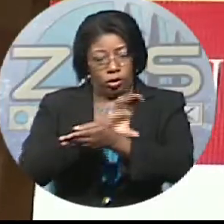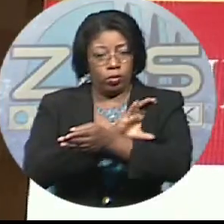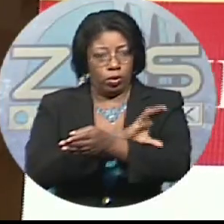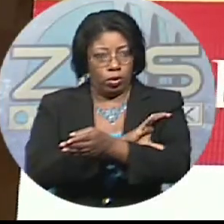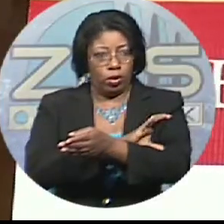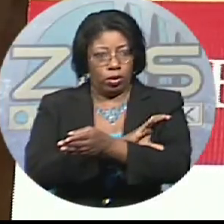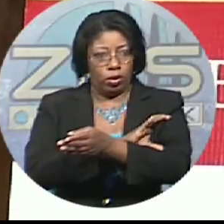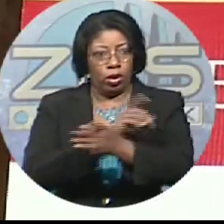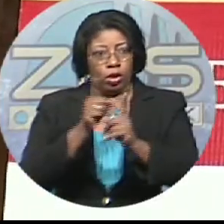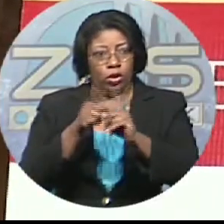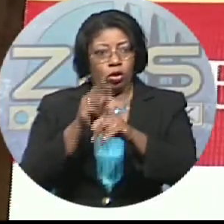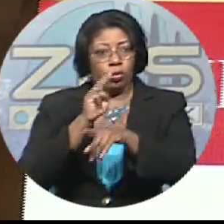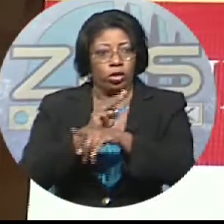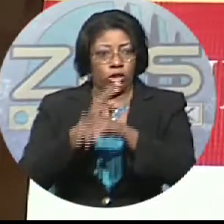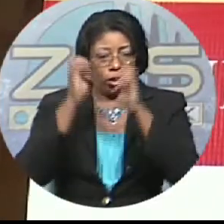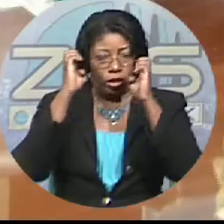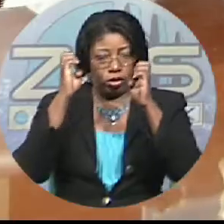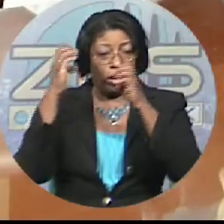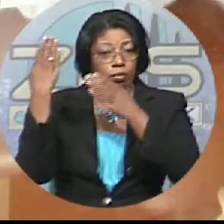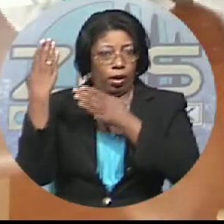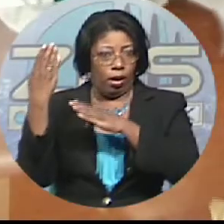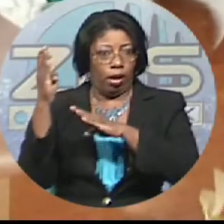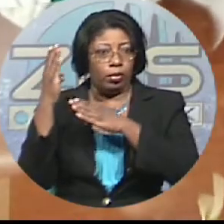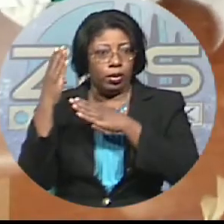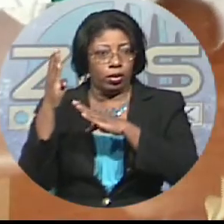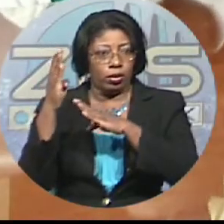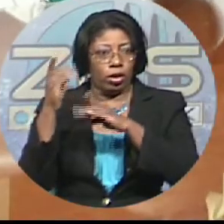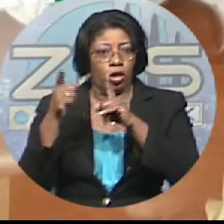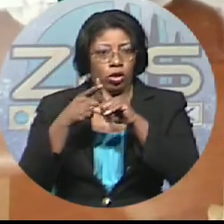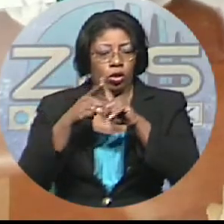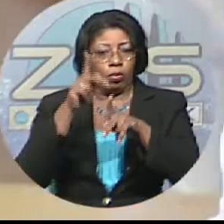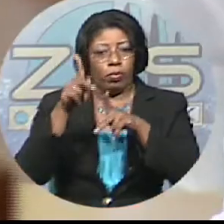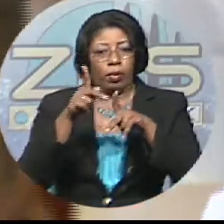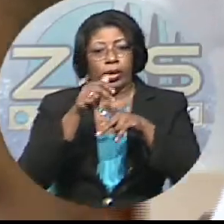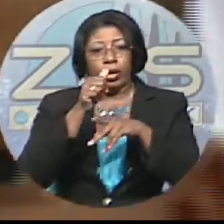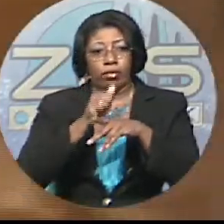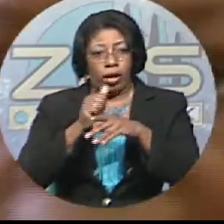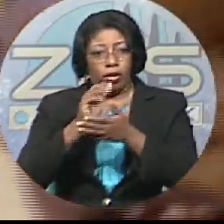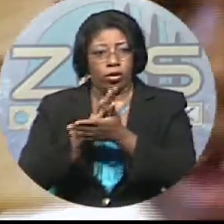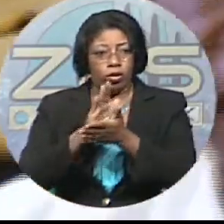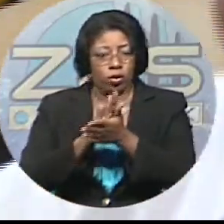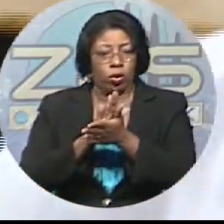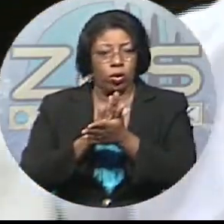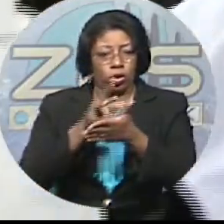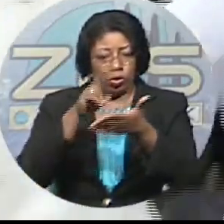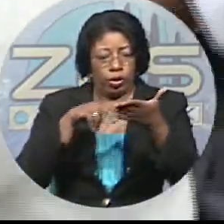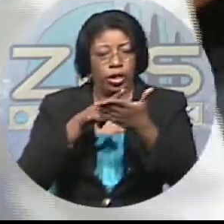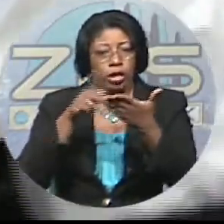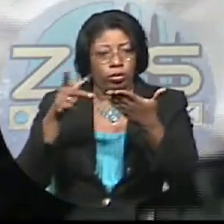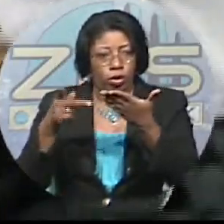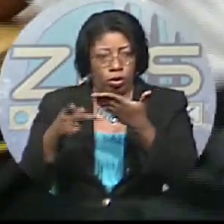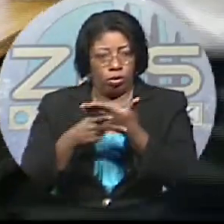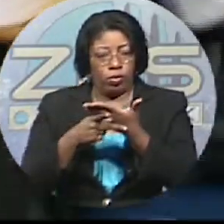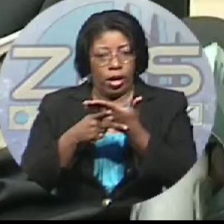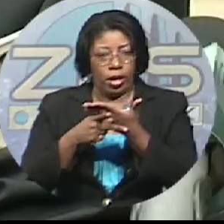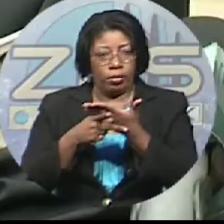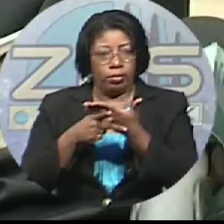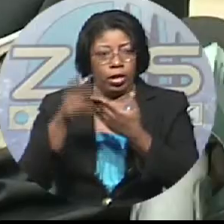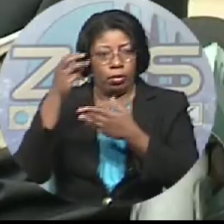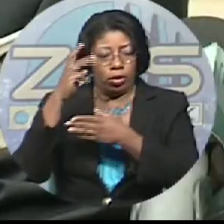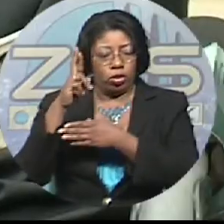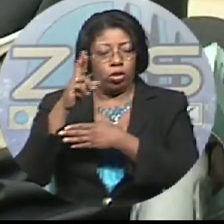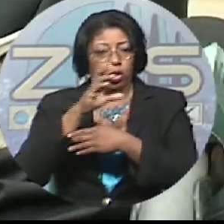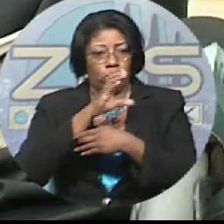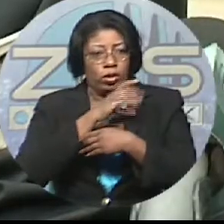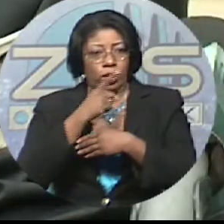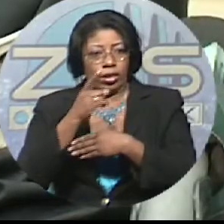Mission Educate Bahamas. The donation gives public primary schools greater access to the Tune Into Reading program. Mr. Christie says children come